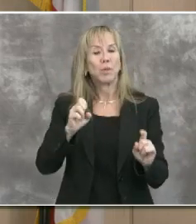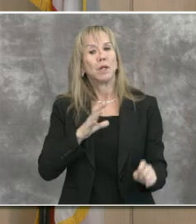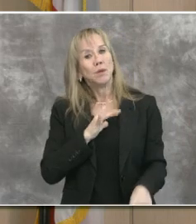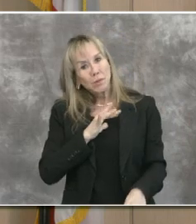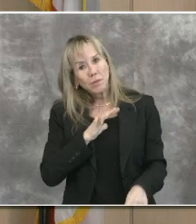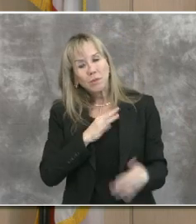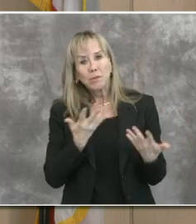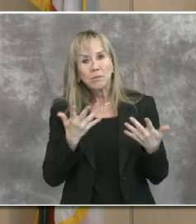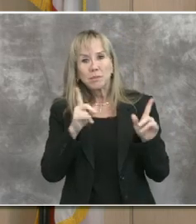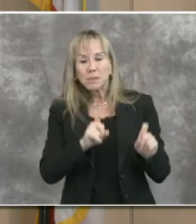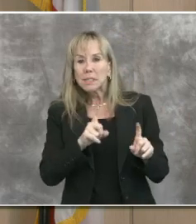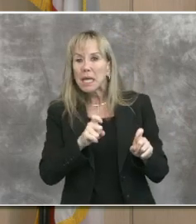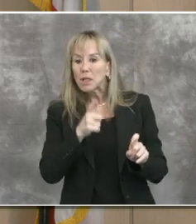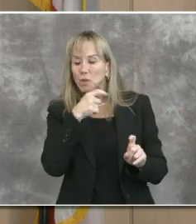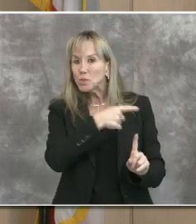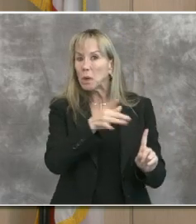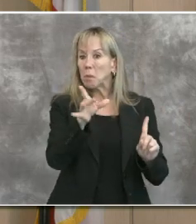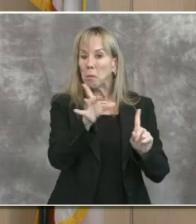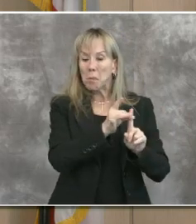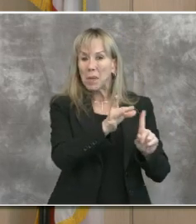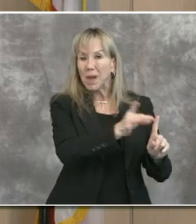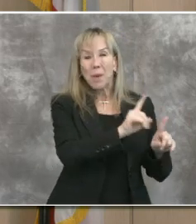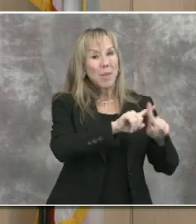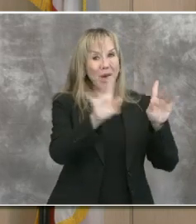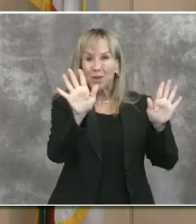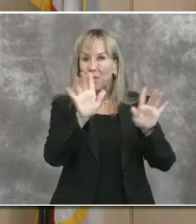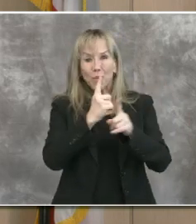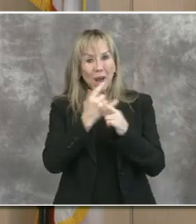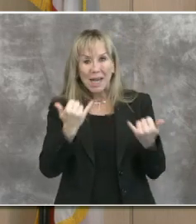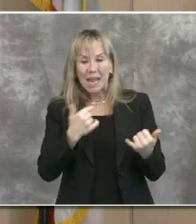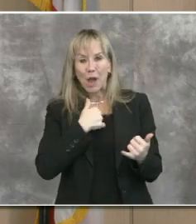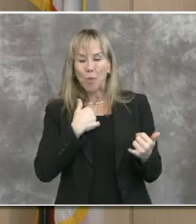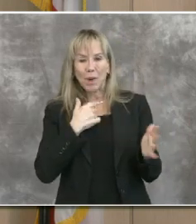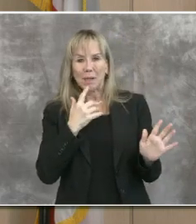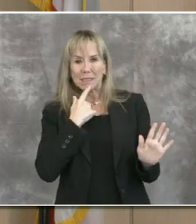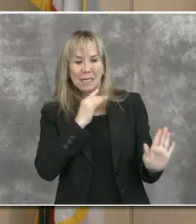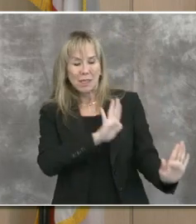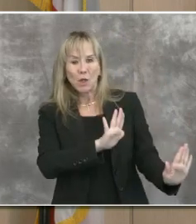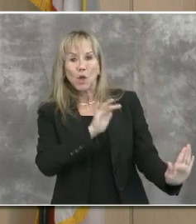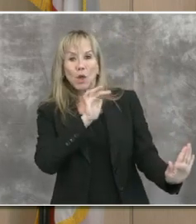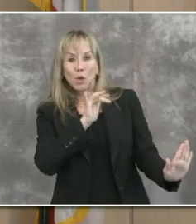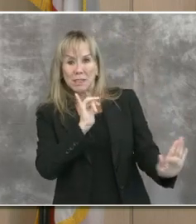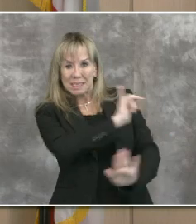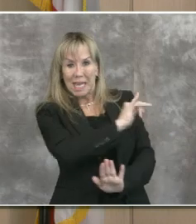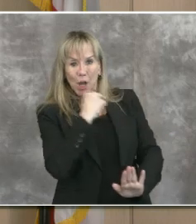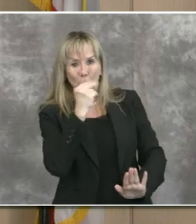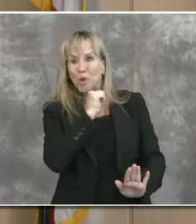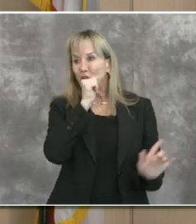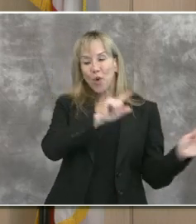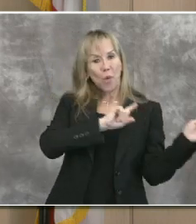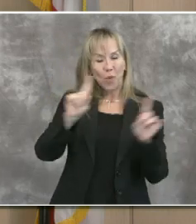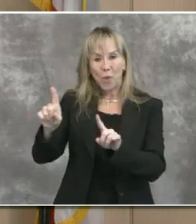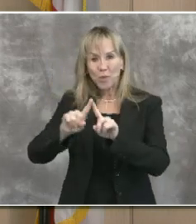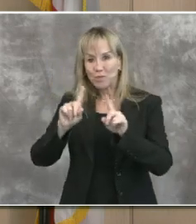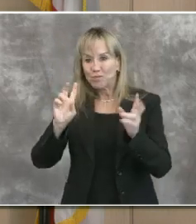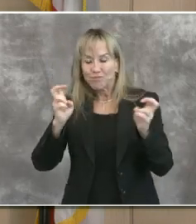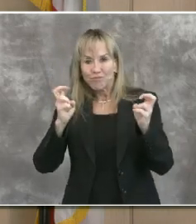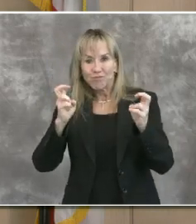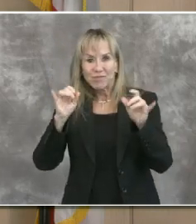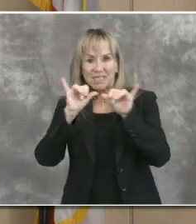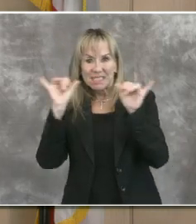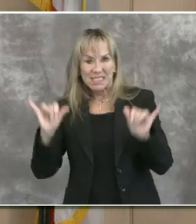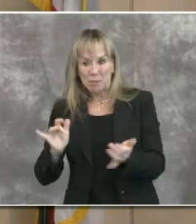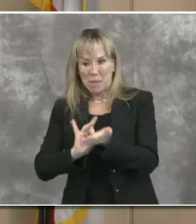close contacts with known cases, but right now we're telling them to stay at home and not touch our medical system because, number one, they don't need